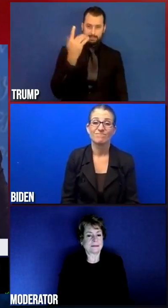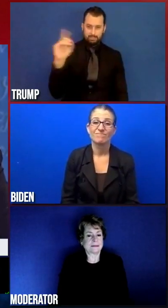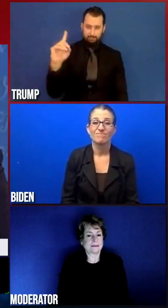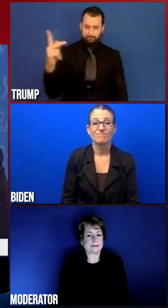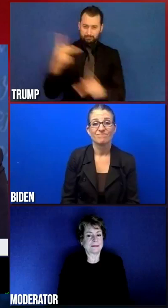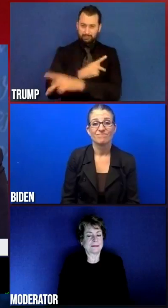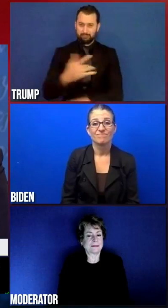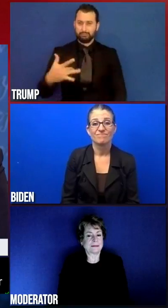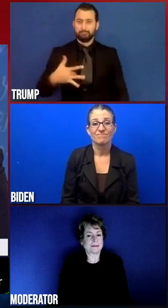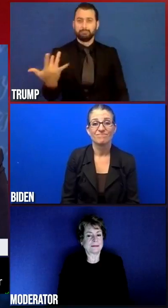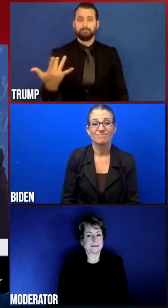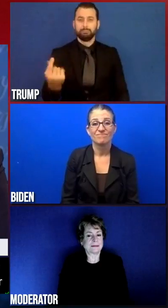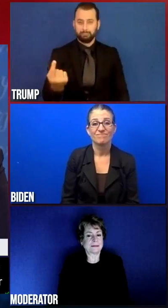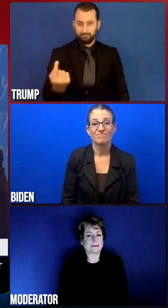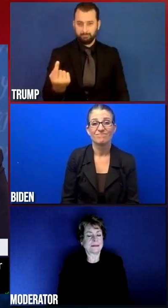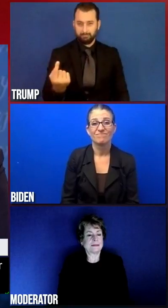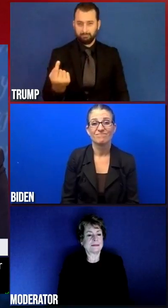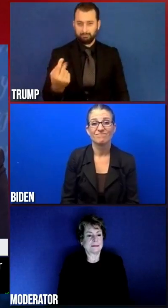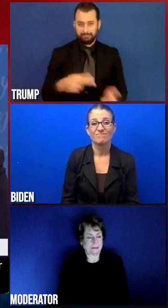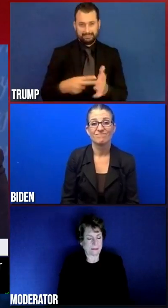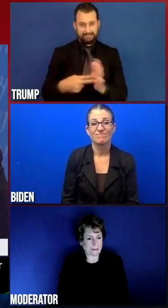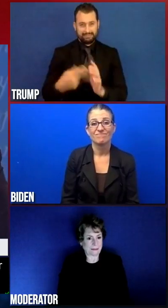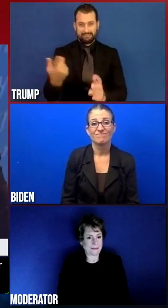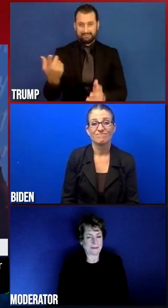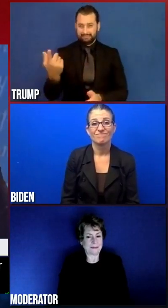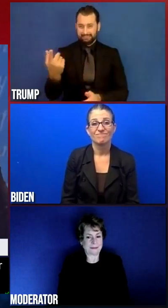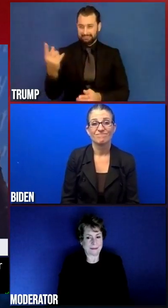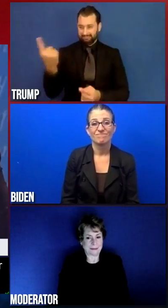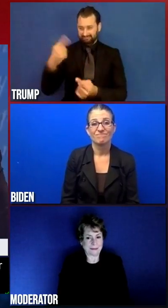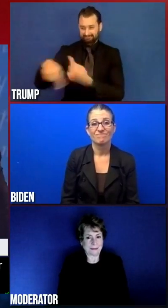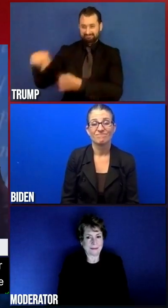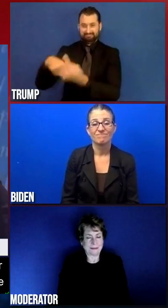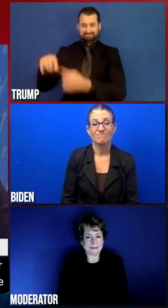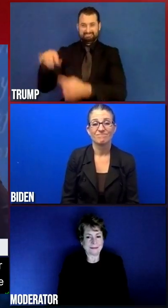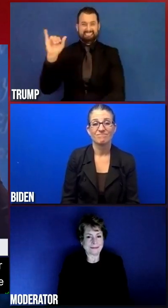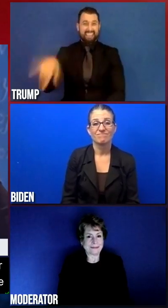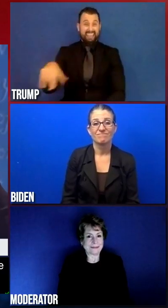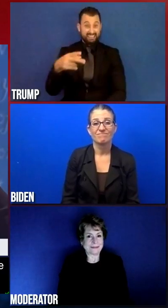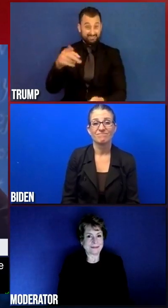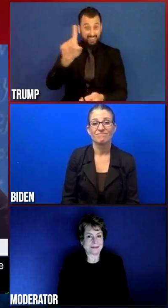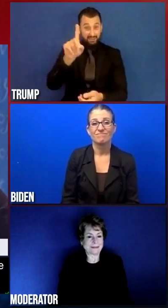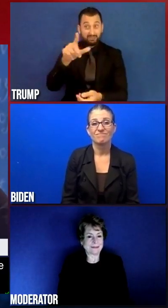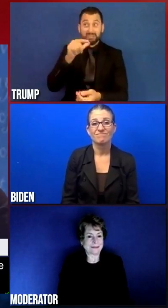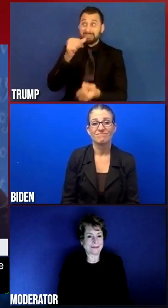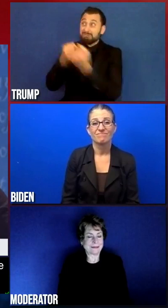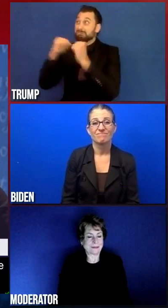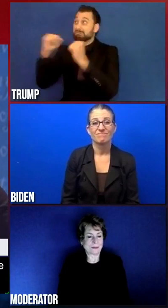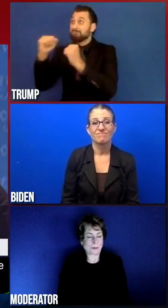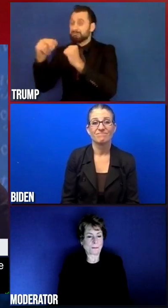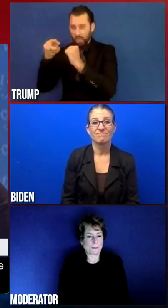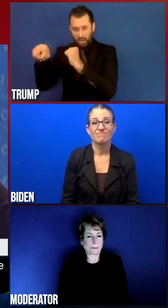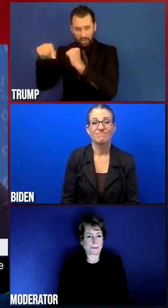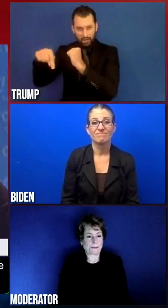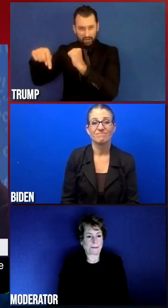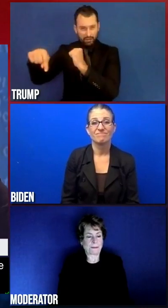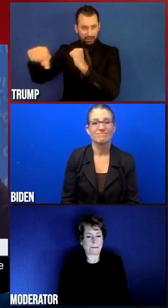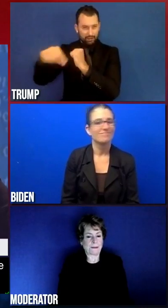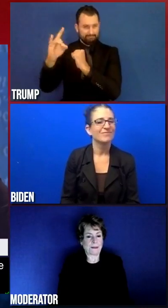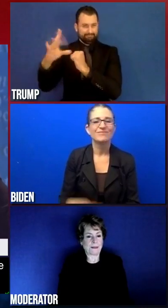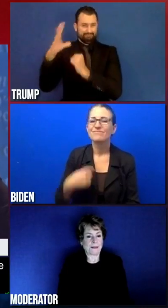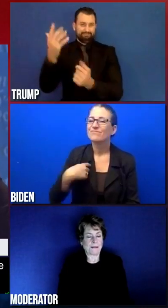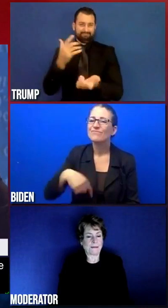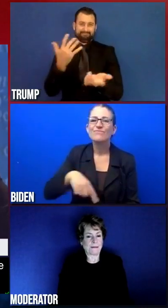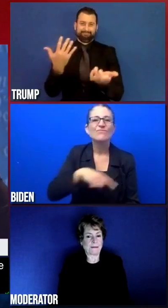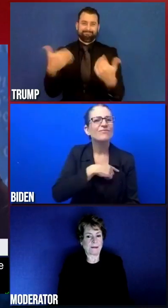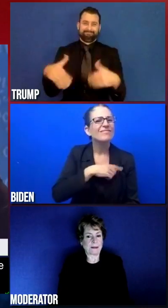to run this country and they ran it the way he would want to run it, our suburbs would be gone. By the way, our suburbs would